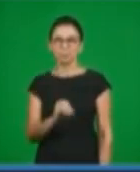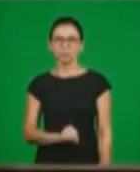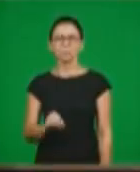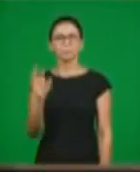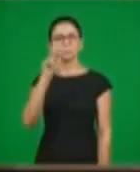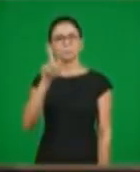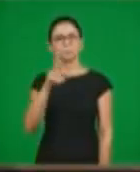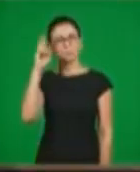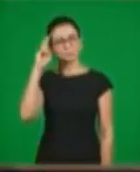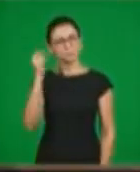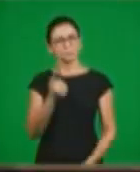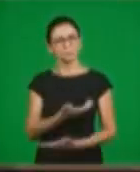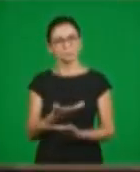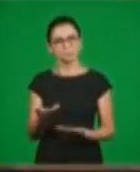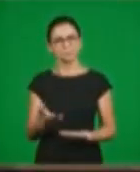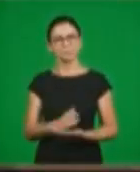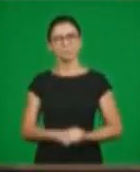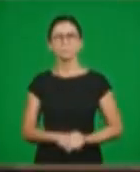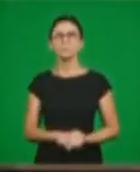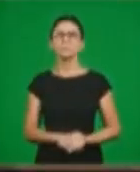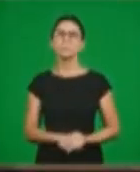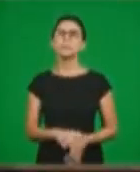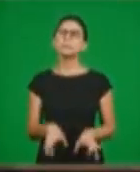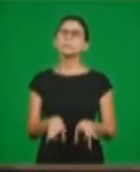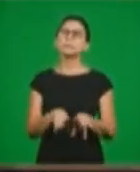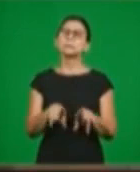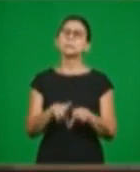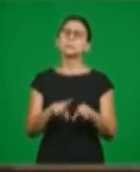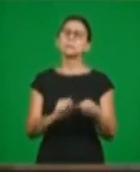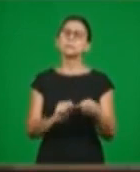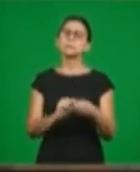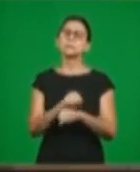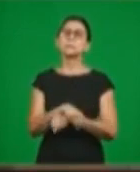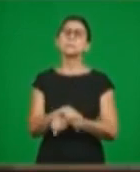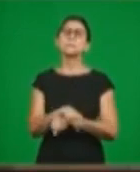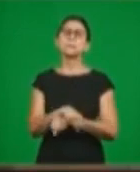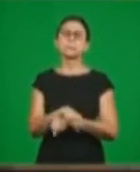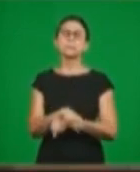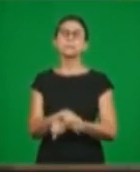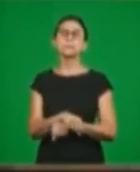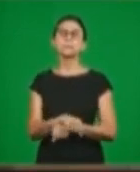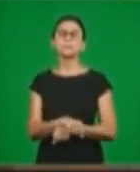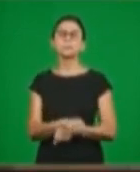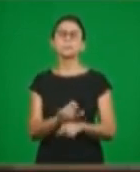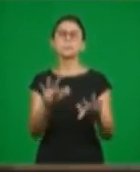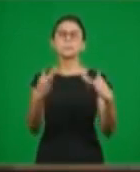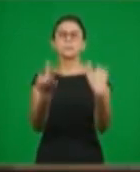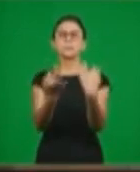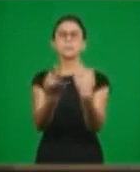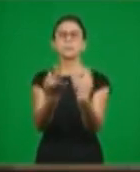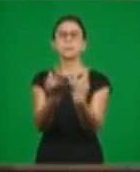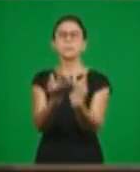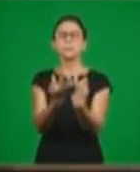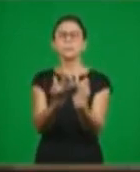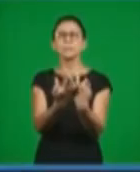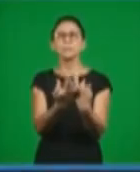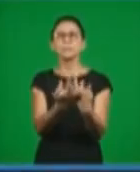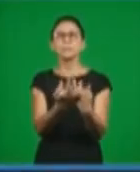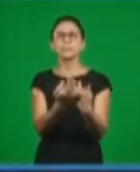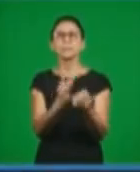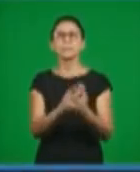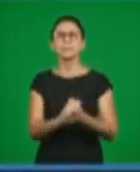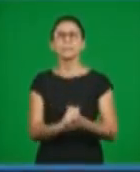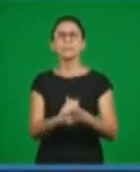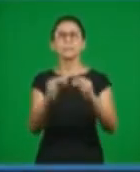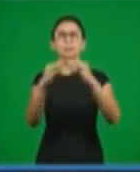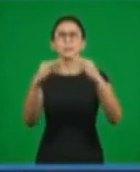plead those with the peace of the Lord. It was also done a seminar with the families and